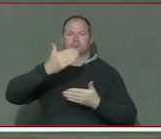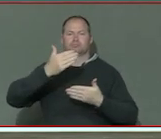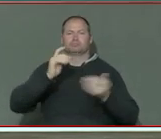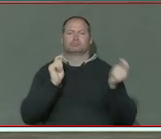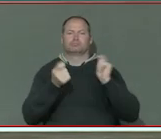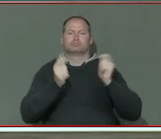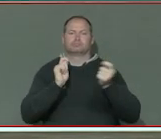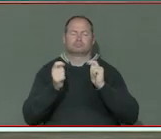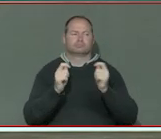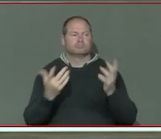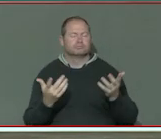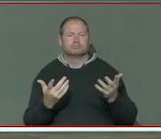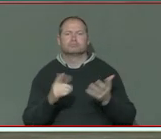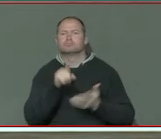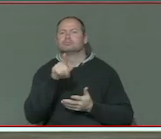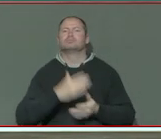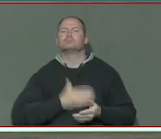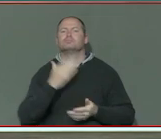want?